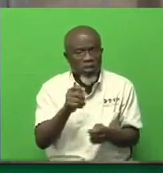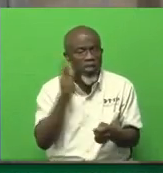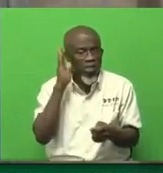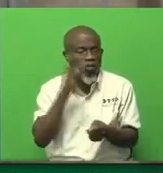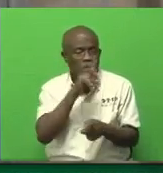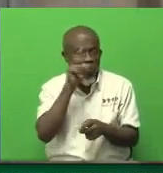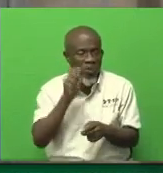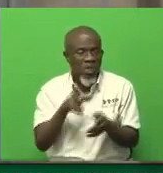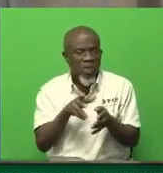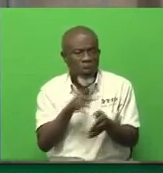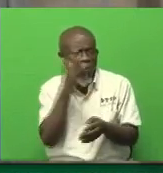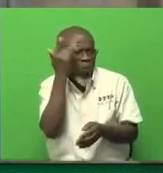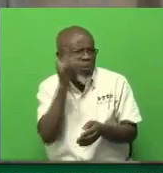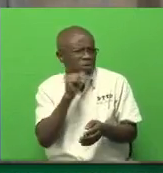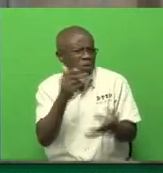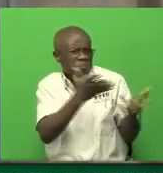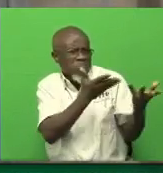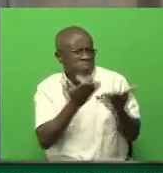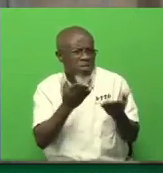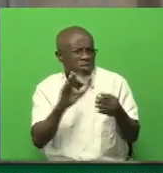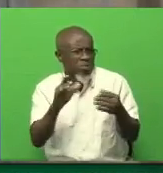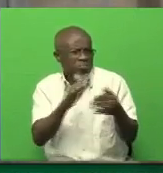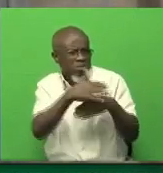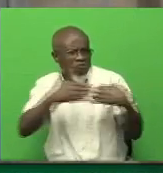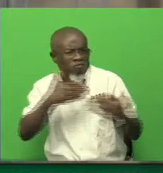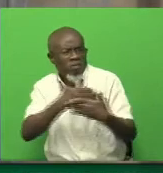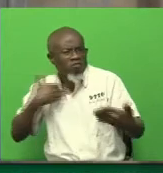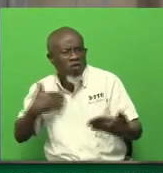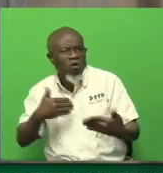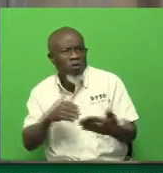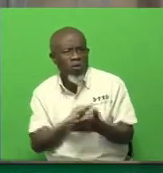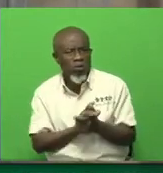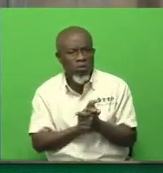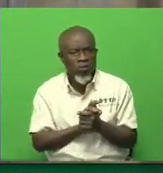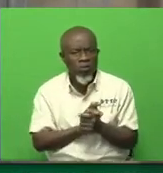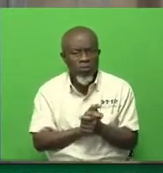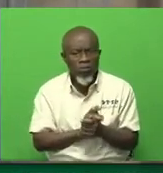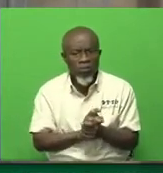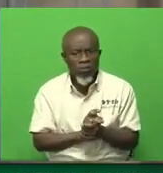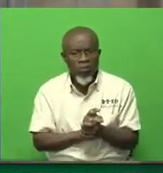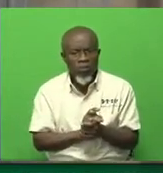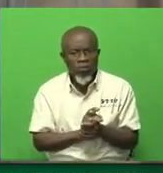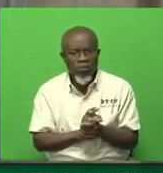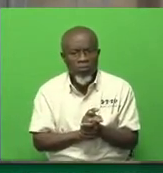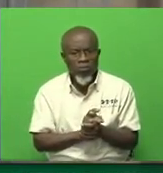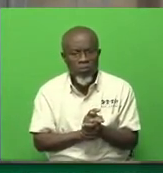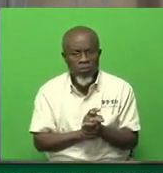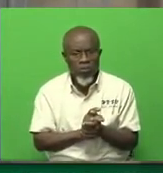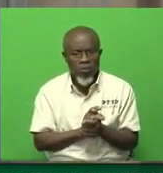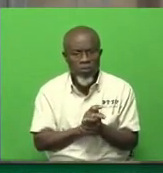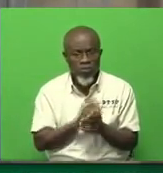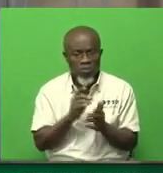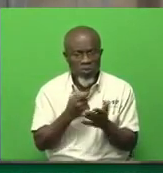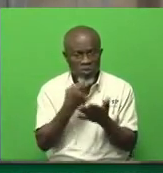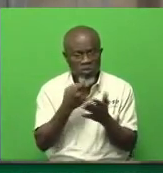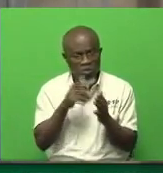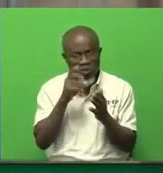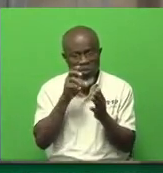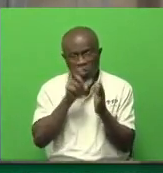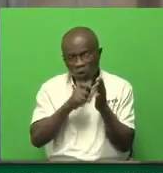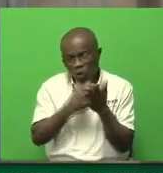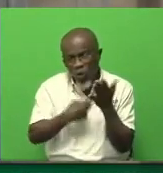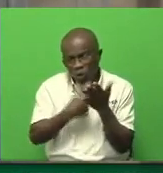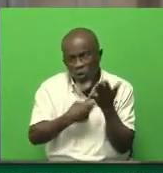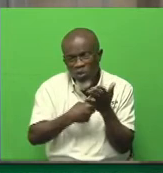the CMO is on recorder saying that it costs benefit analysis will have to be done to determine the feasibility